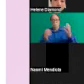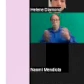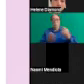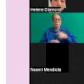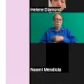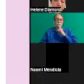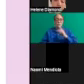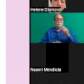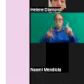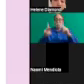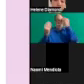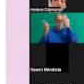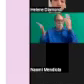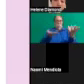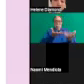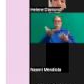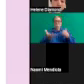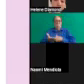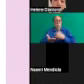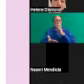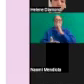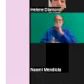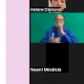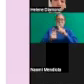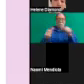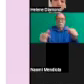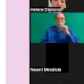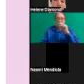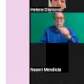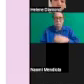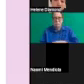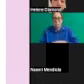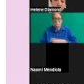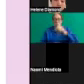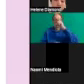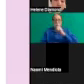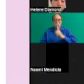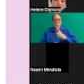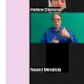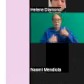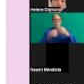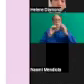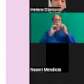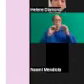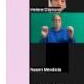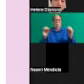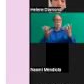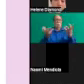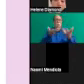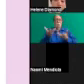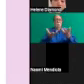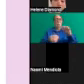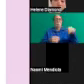a strange land. We don't speak the language. We literally have absolutely nothing but the